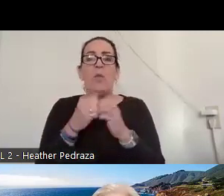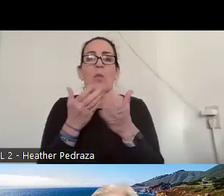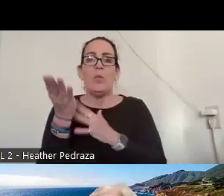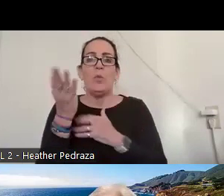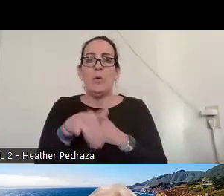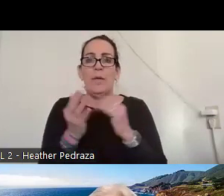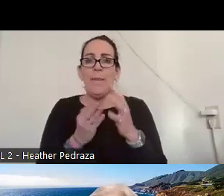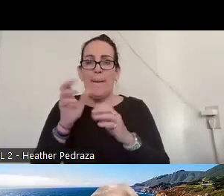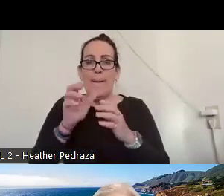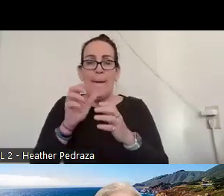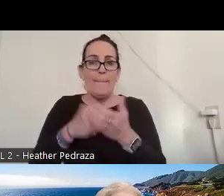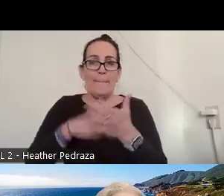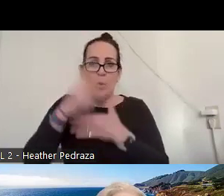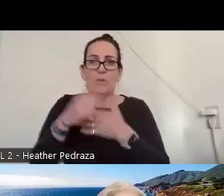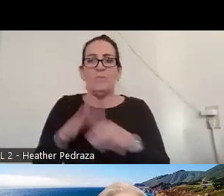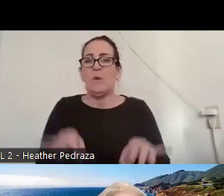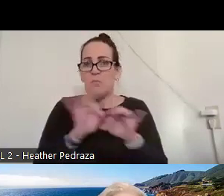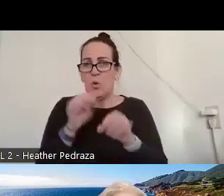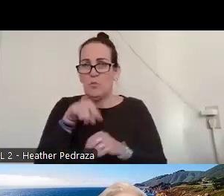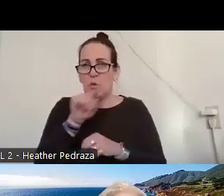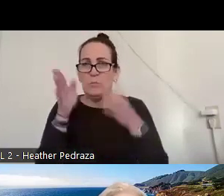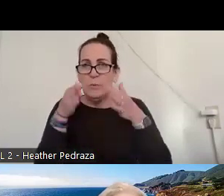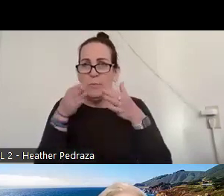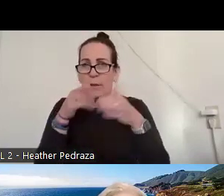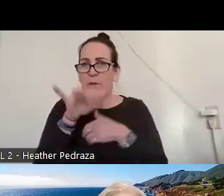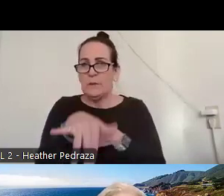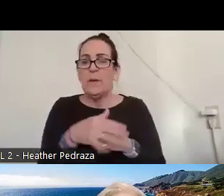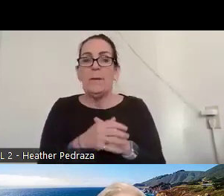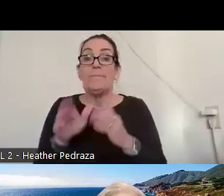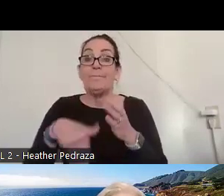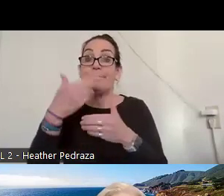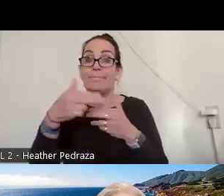concerns for us to be keeping our eye on there. Next slide.